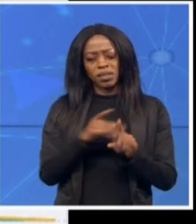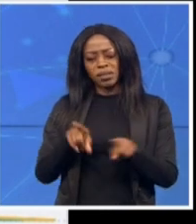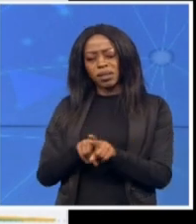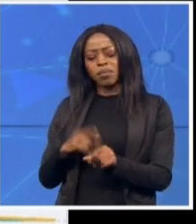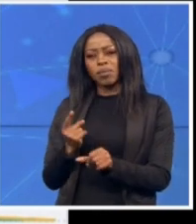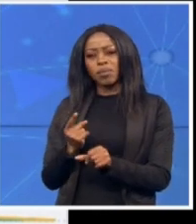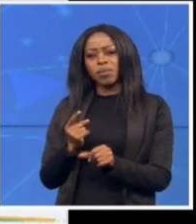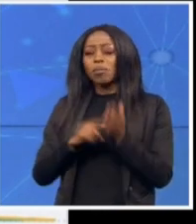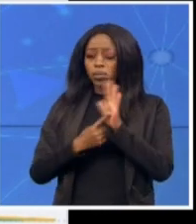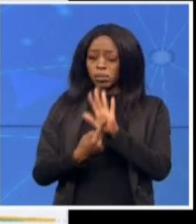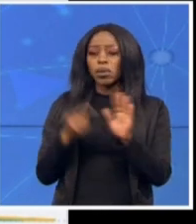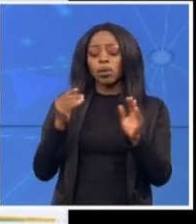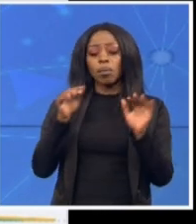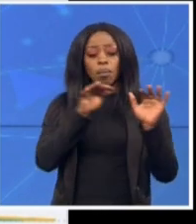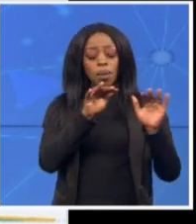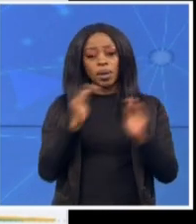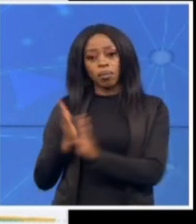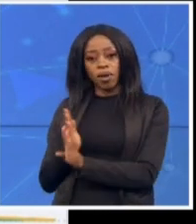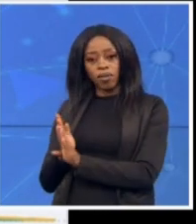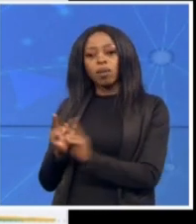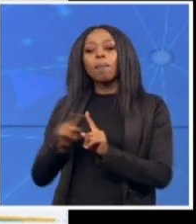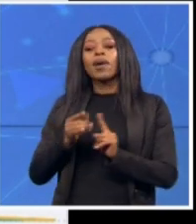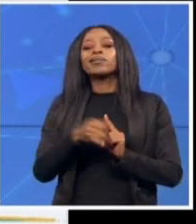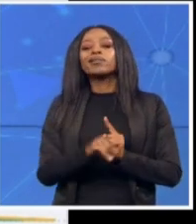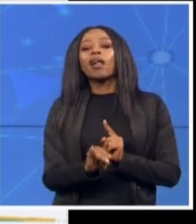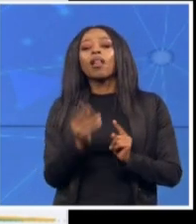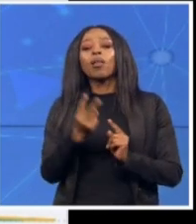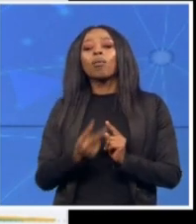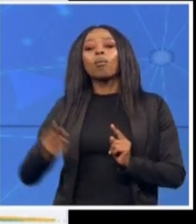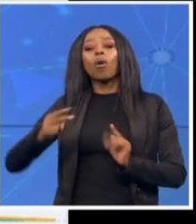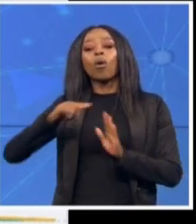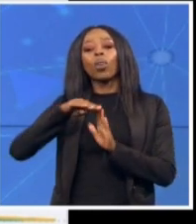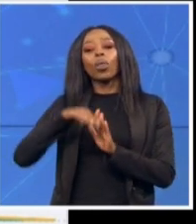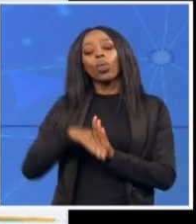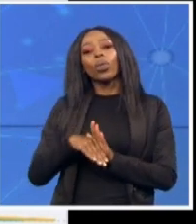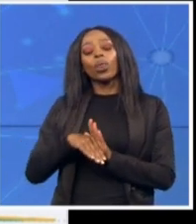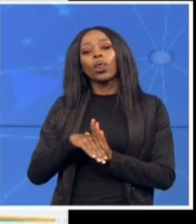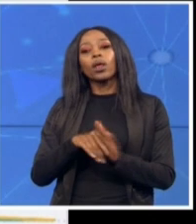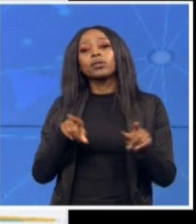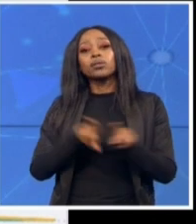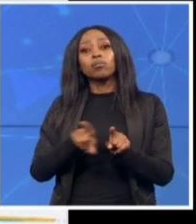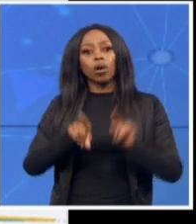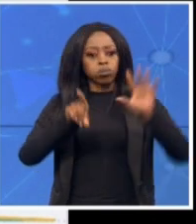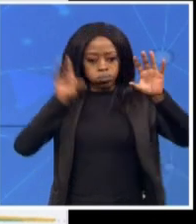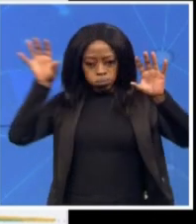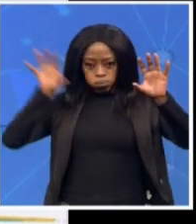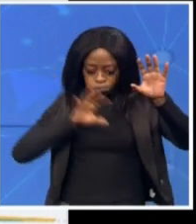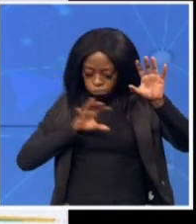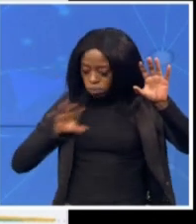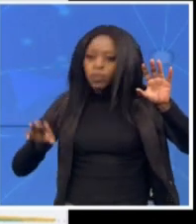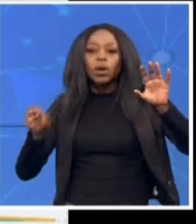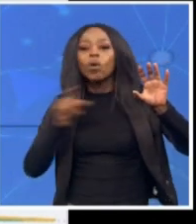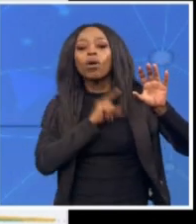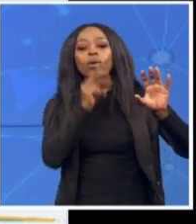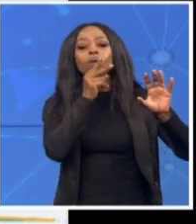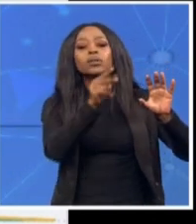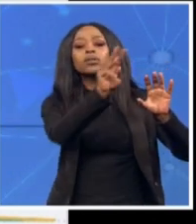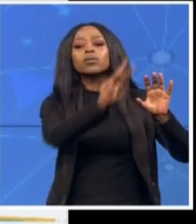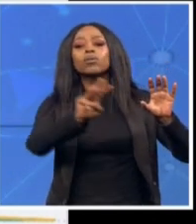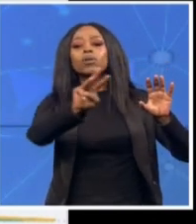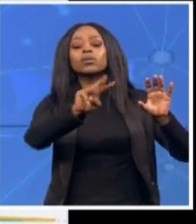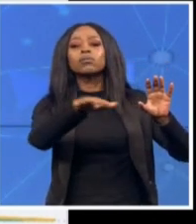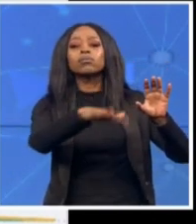down. And to the right, we're showing you specific geographic areas. So you can see Western in the metro was much higher than the previous